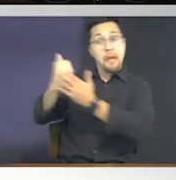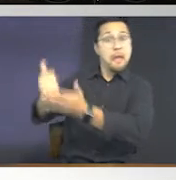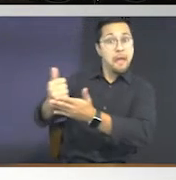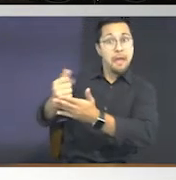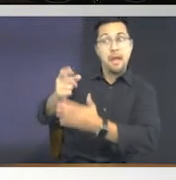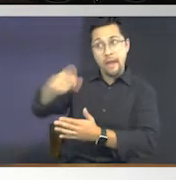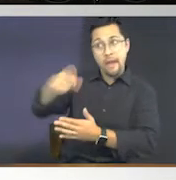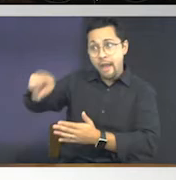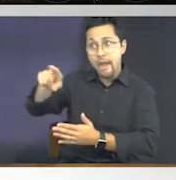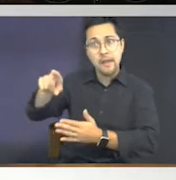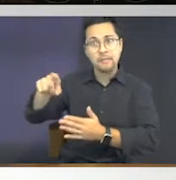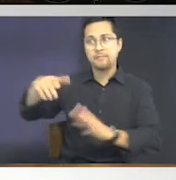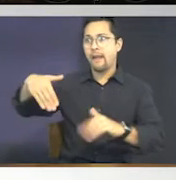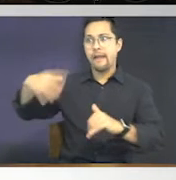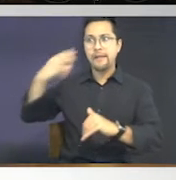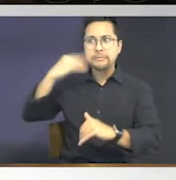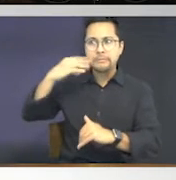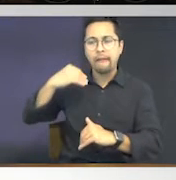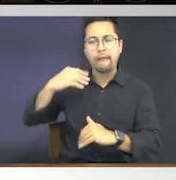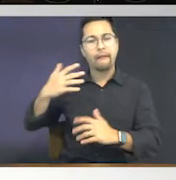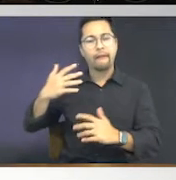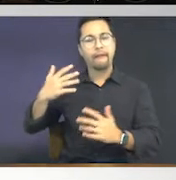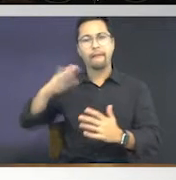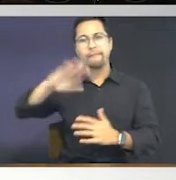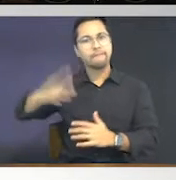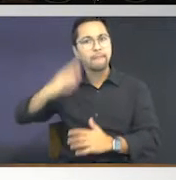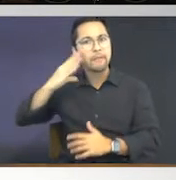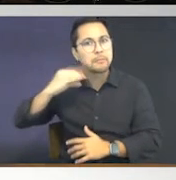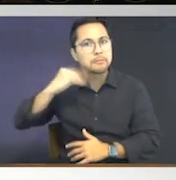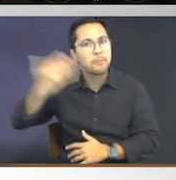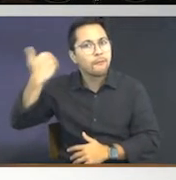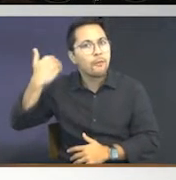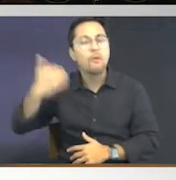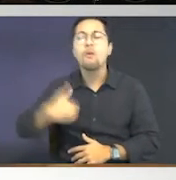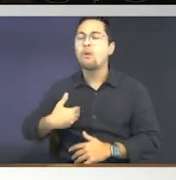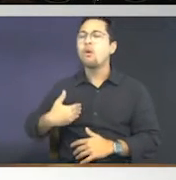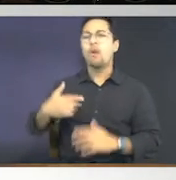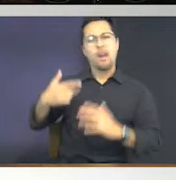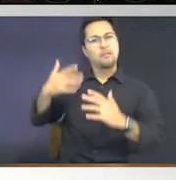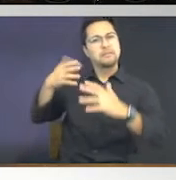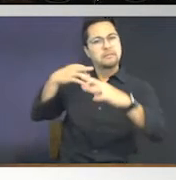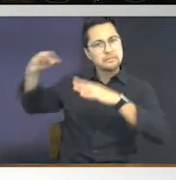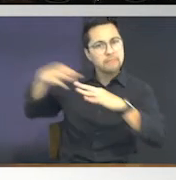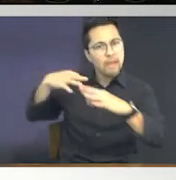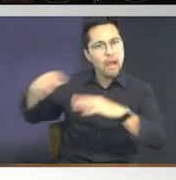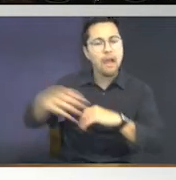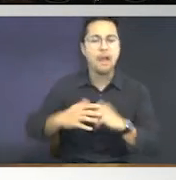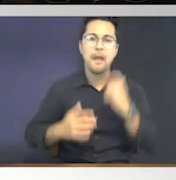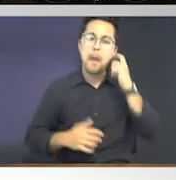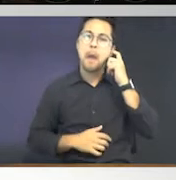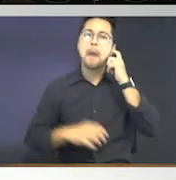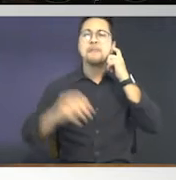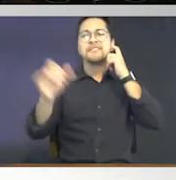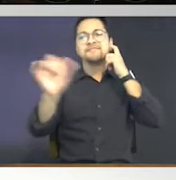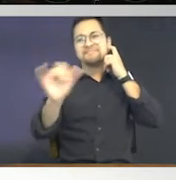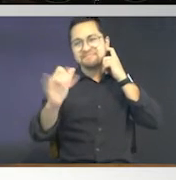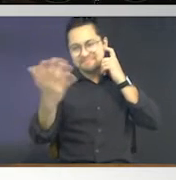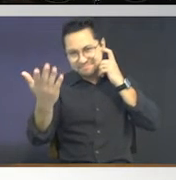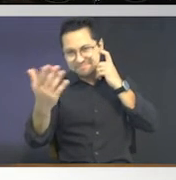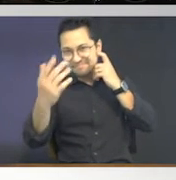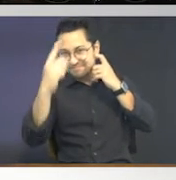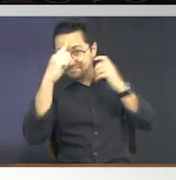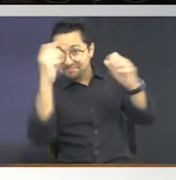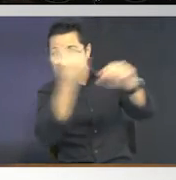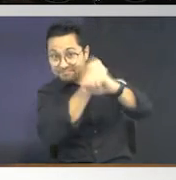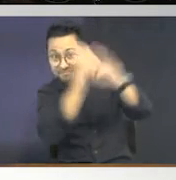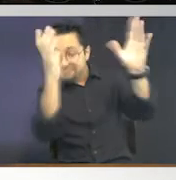that unique experience to understand it. To imagine how it would feel, it's like this. When